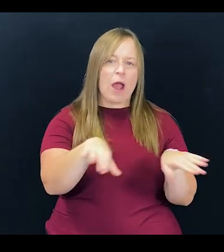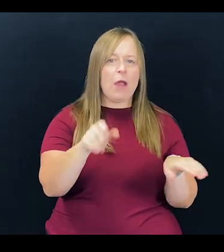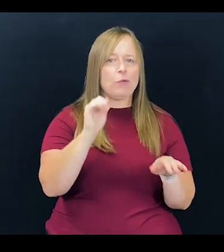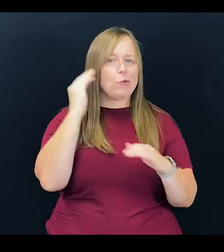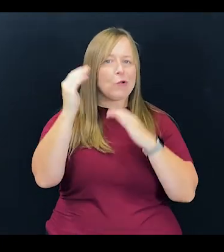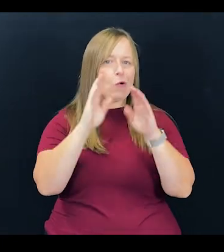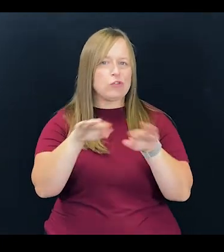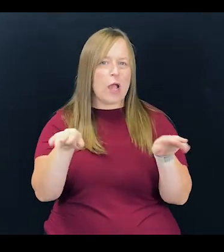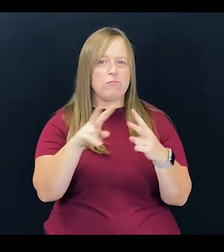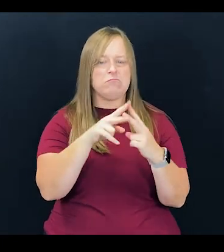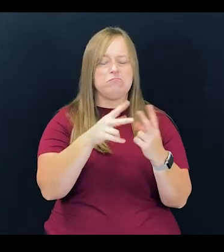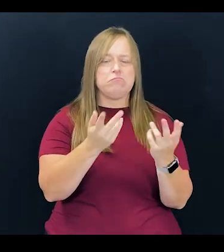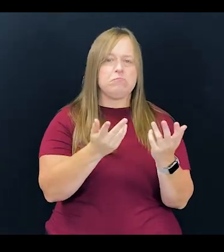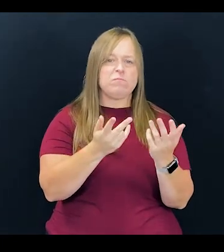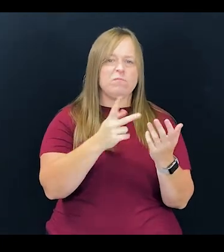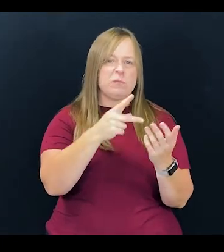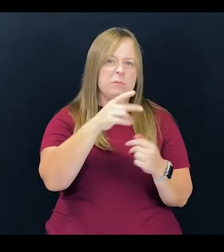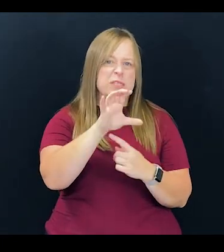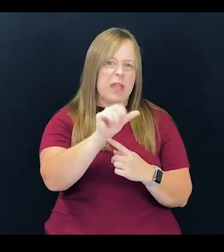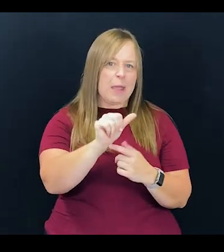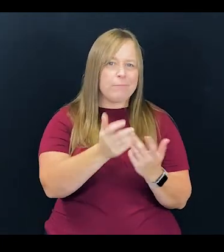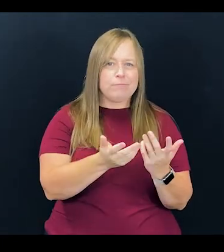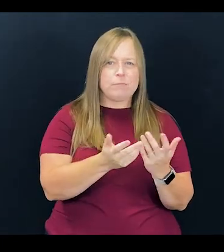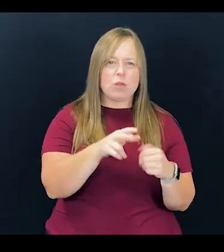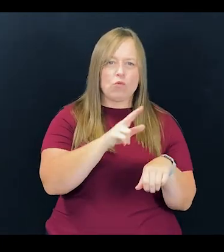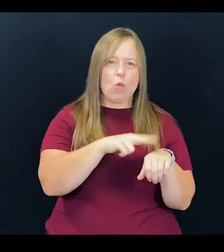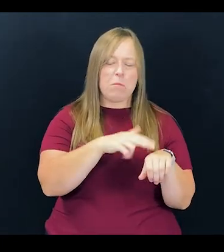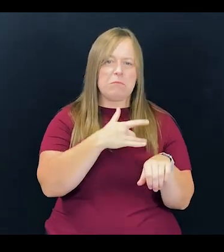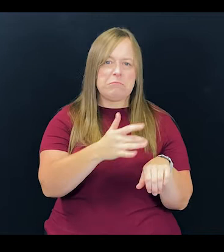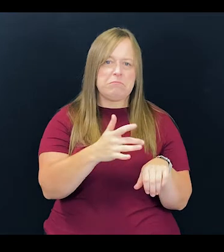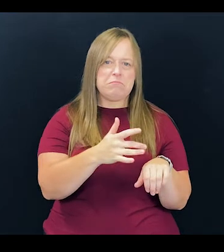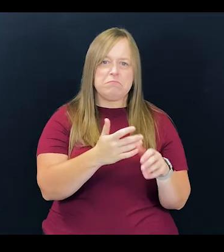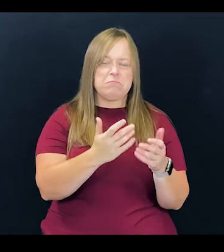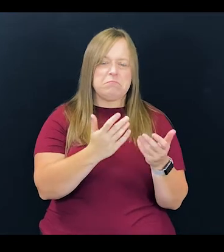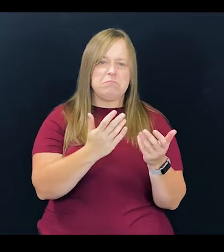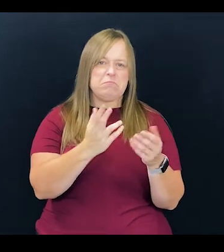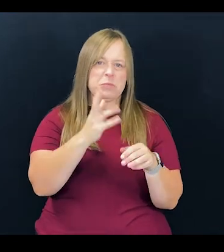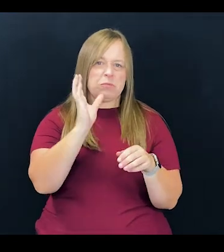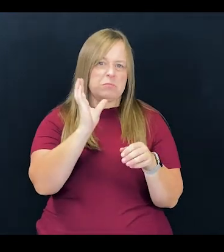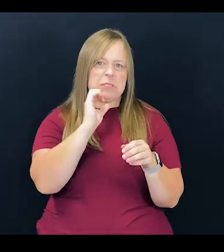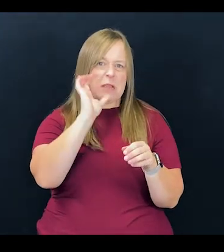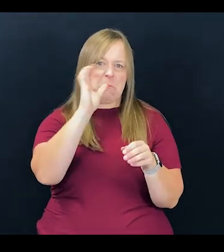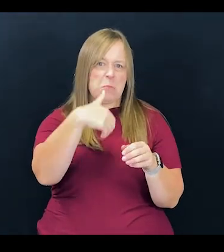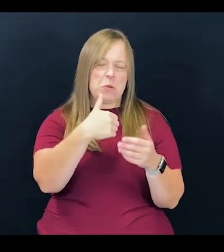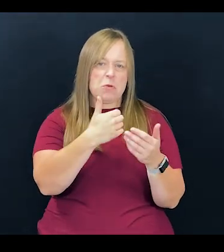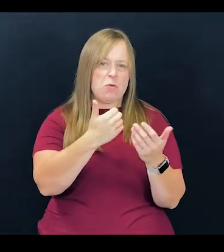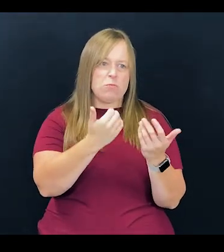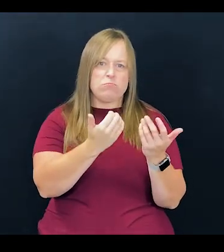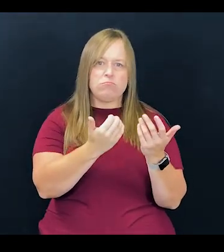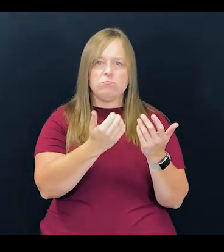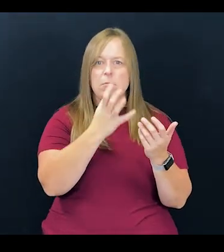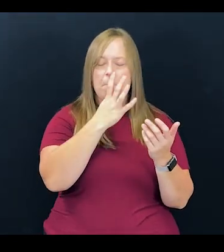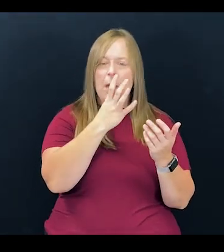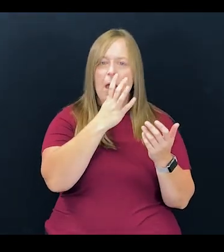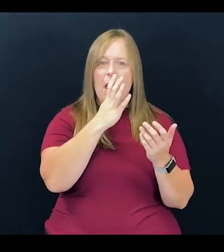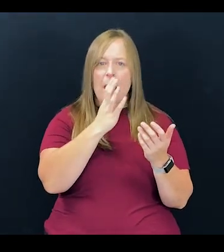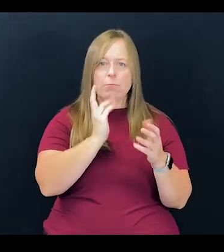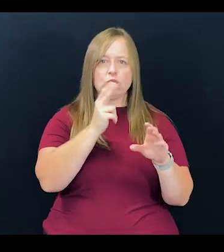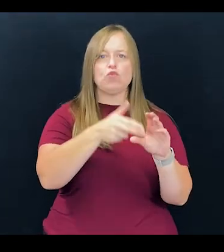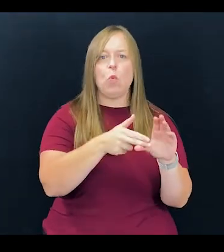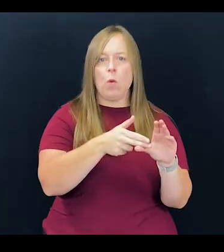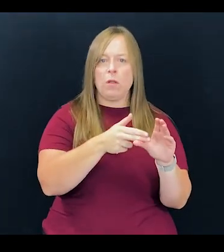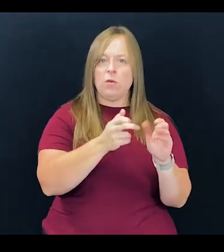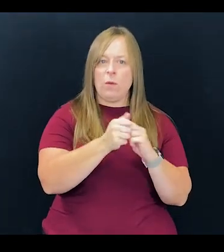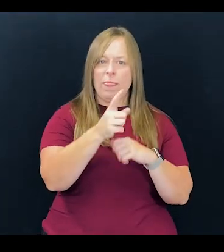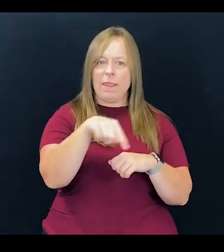their child's or even adult child's personal care attendant. So in this case, it wouldn't have been unusual to have the